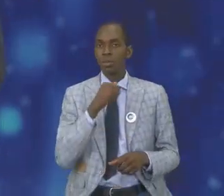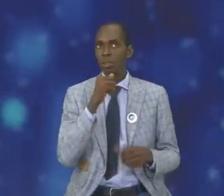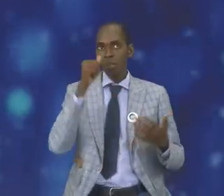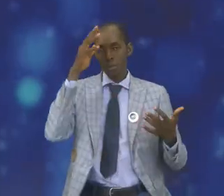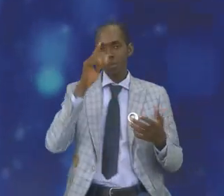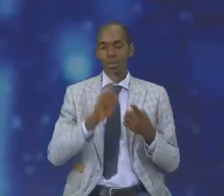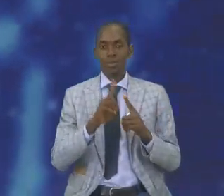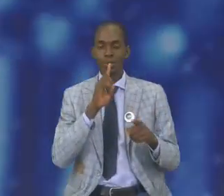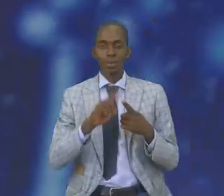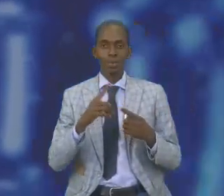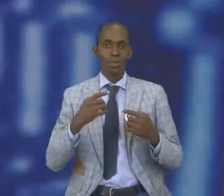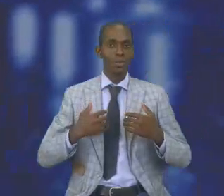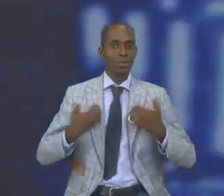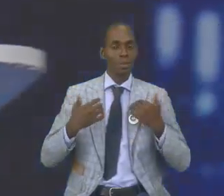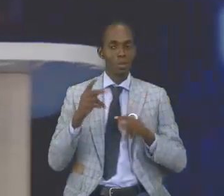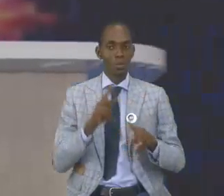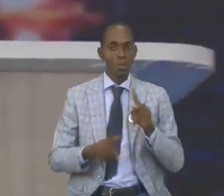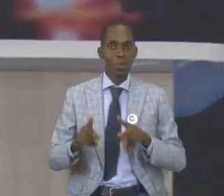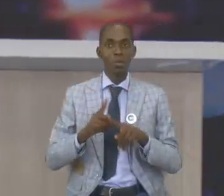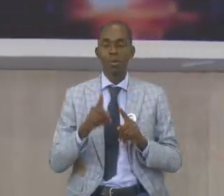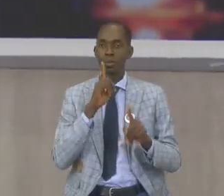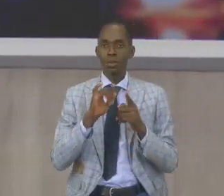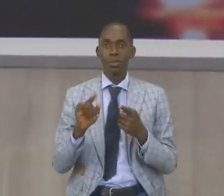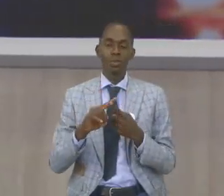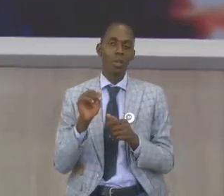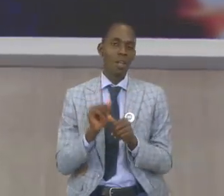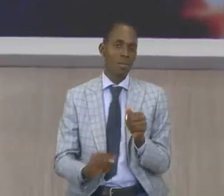to the teenagers, I'm talking to everyone. And